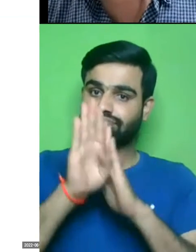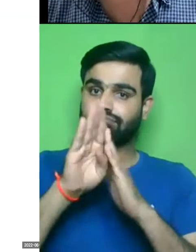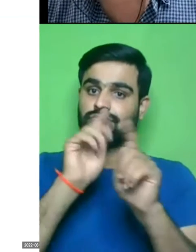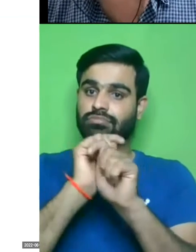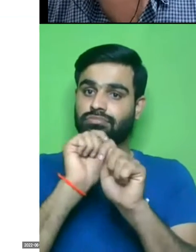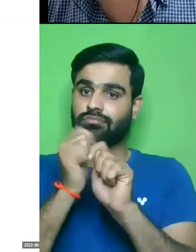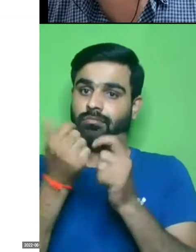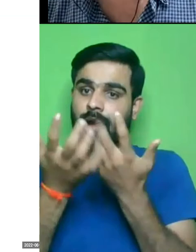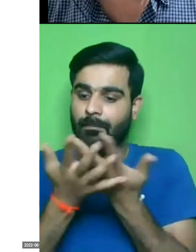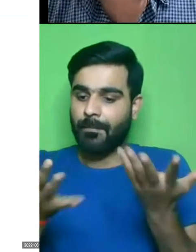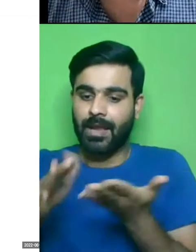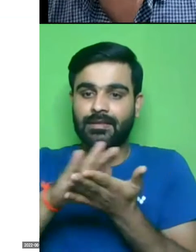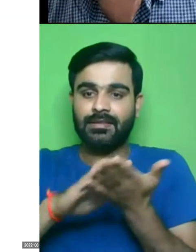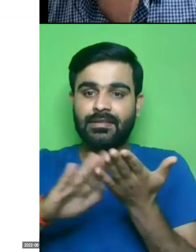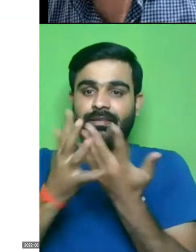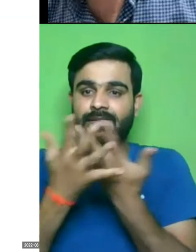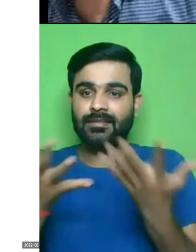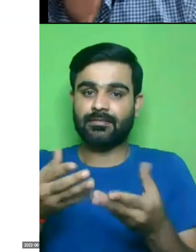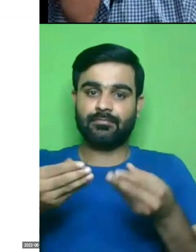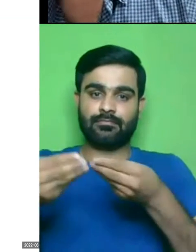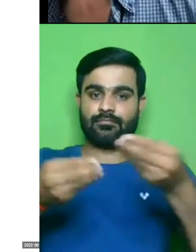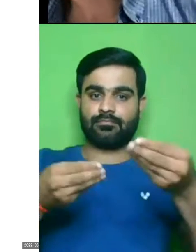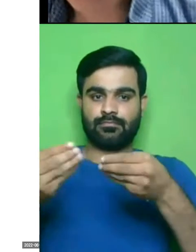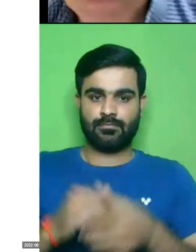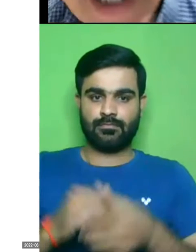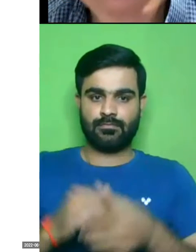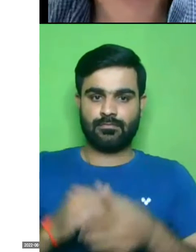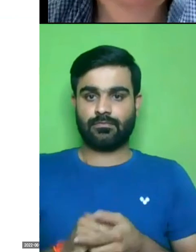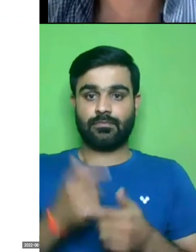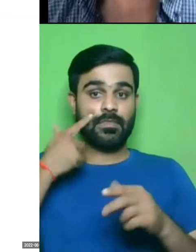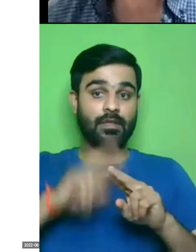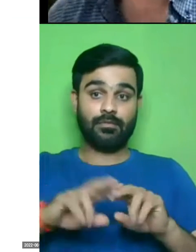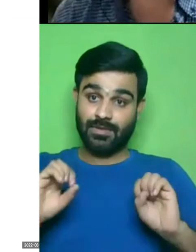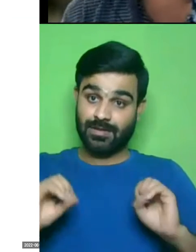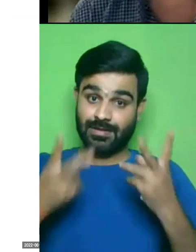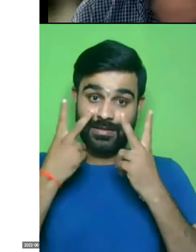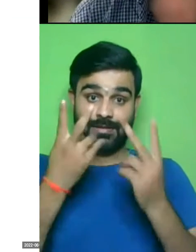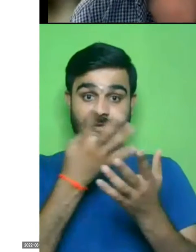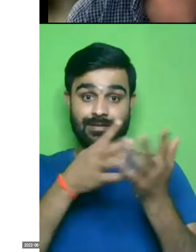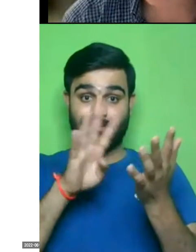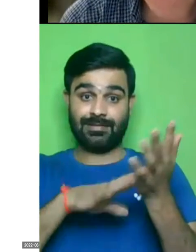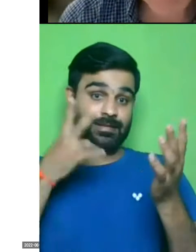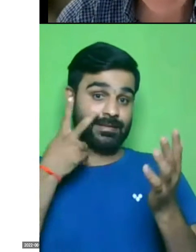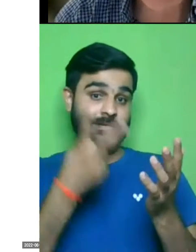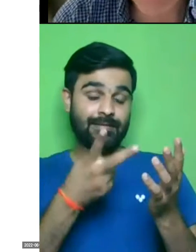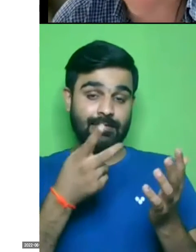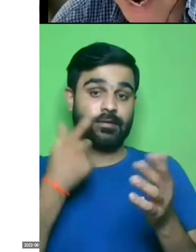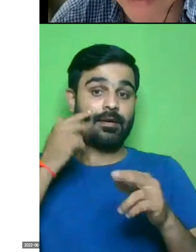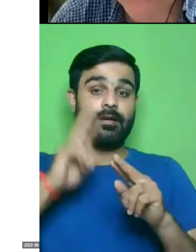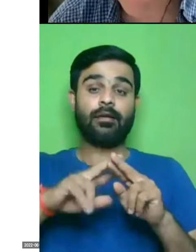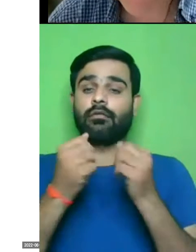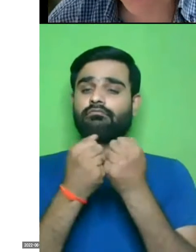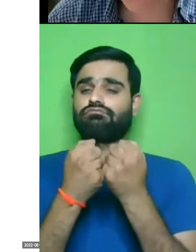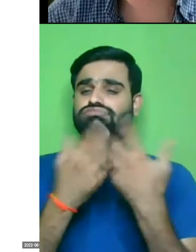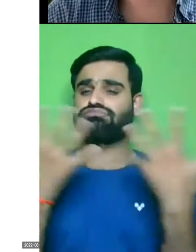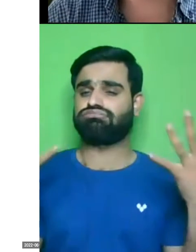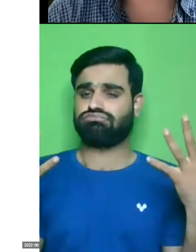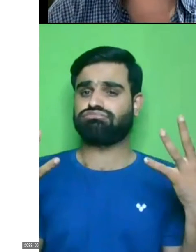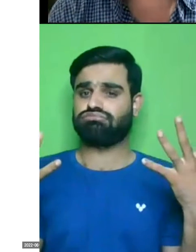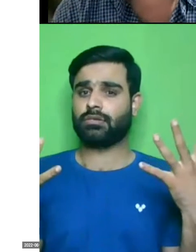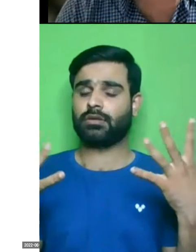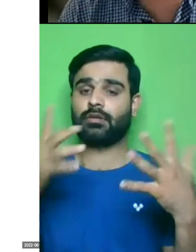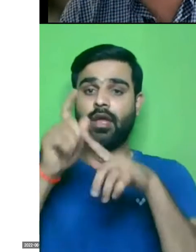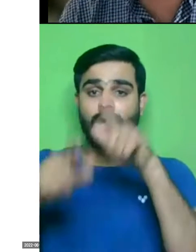measure those costs. When we start looking at them, we find out that they vary dramatically from person